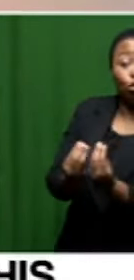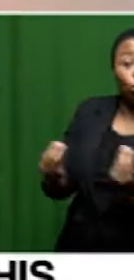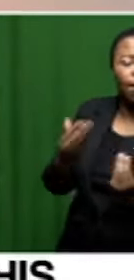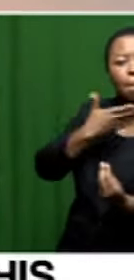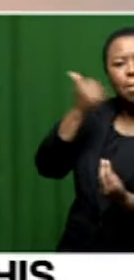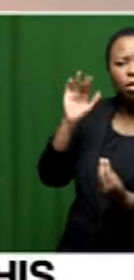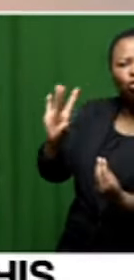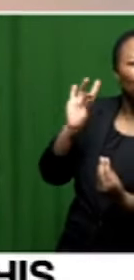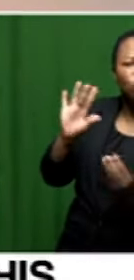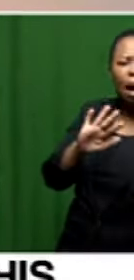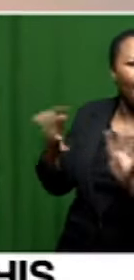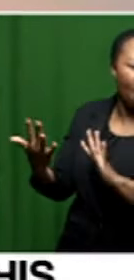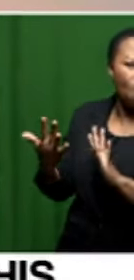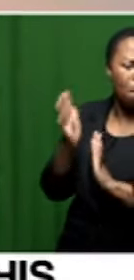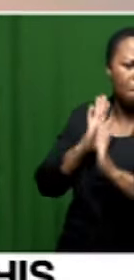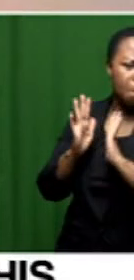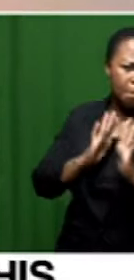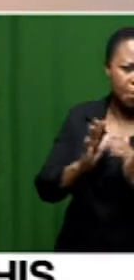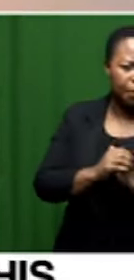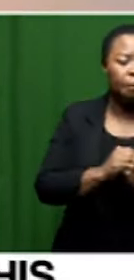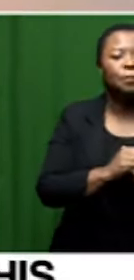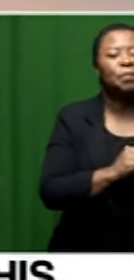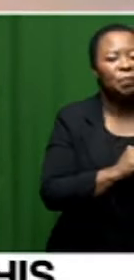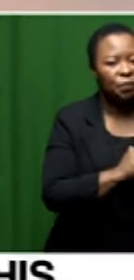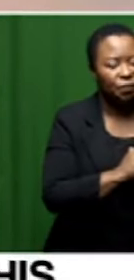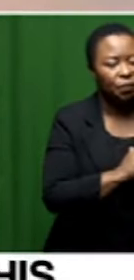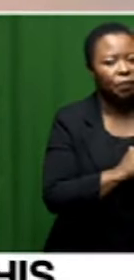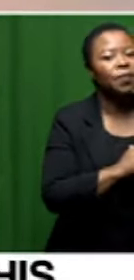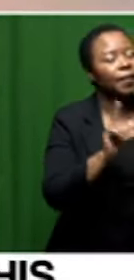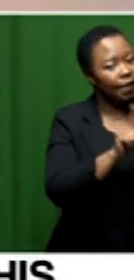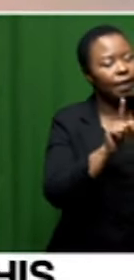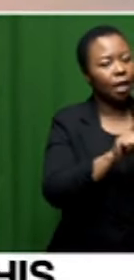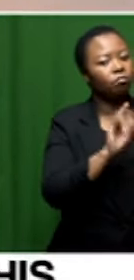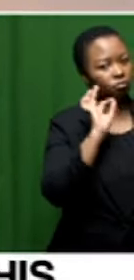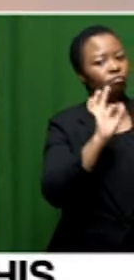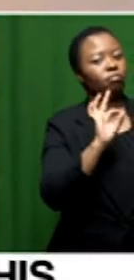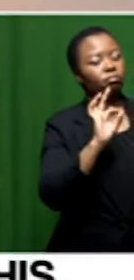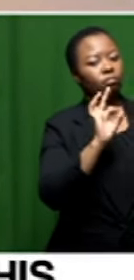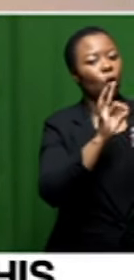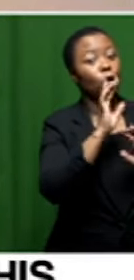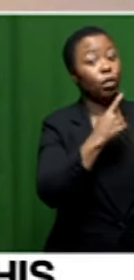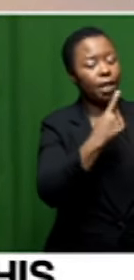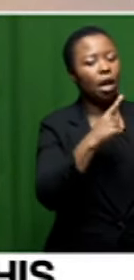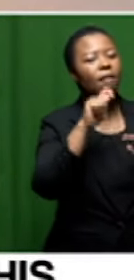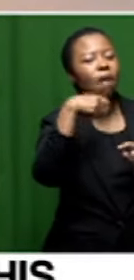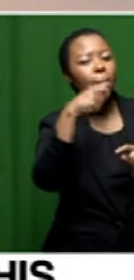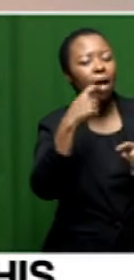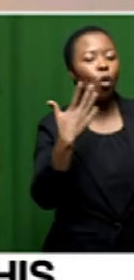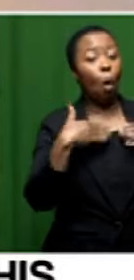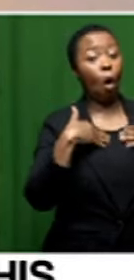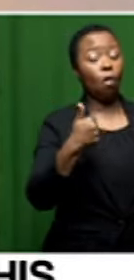best ones? Yeah, that is it is exactly what you've just said. It's, if you walk into a pharmacy or a health